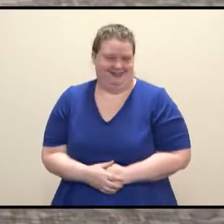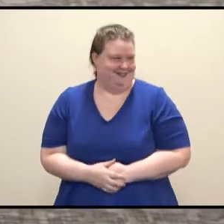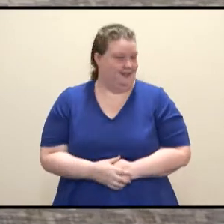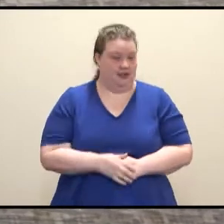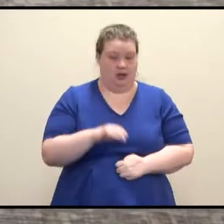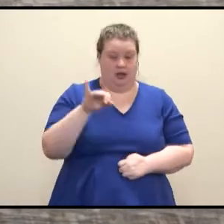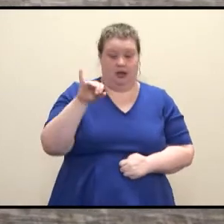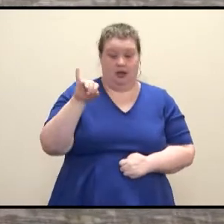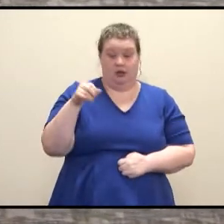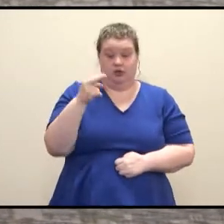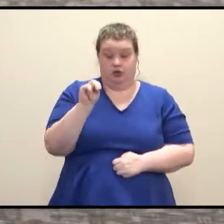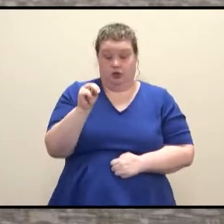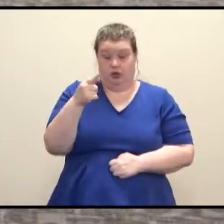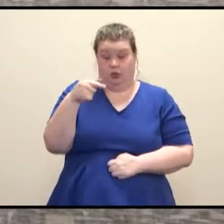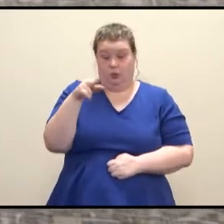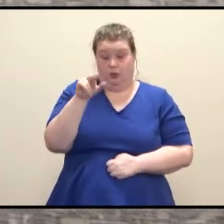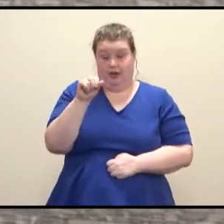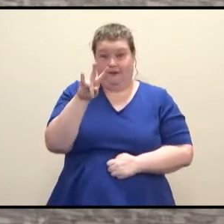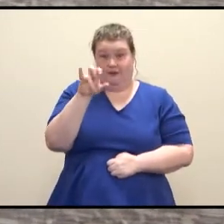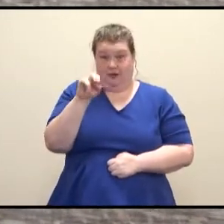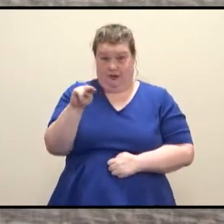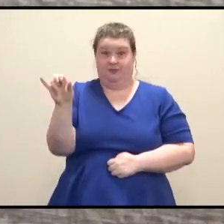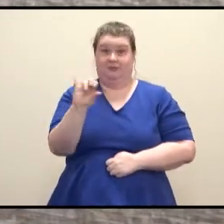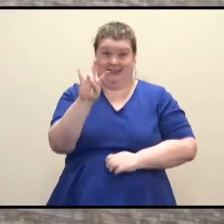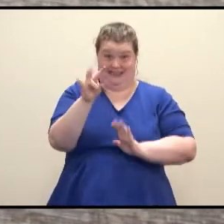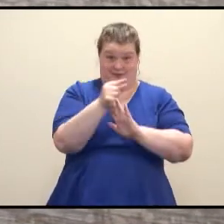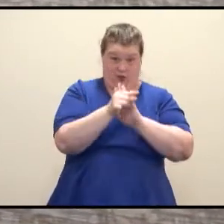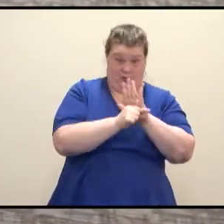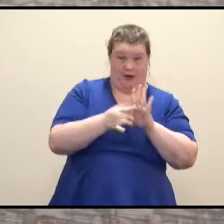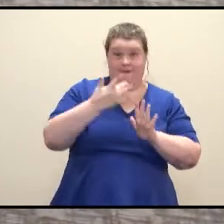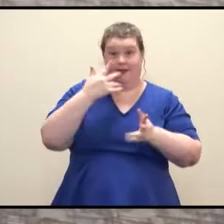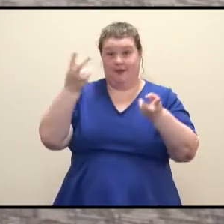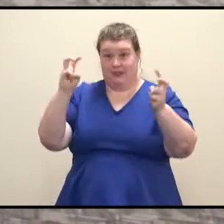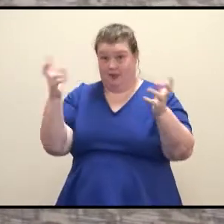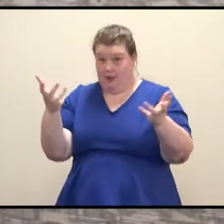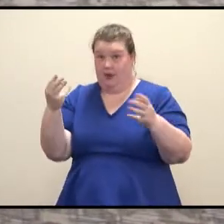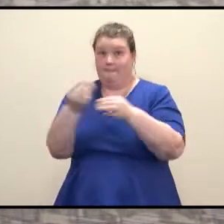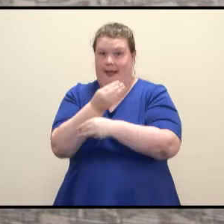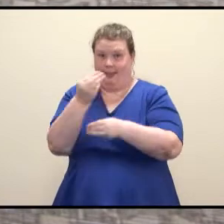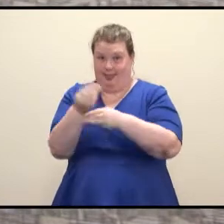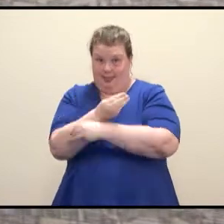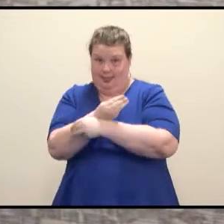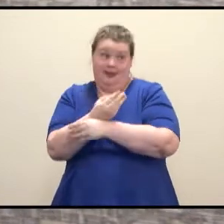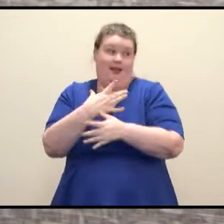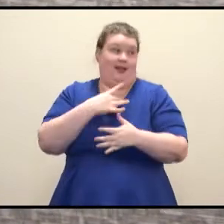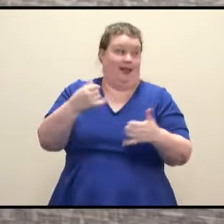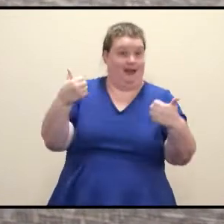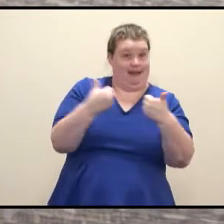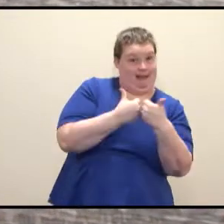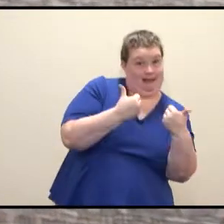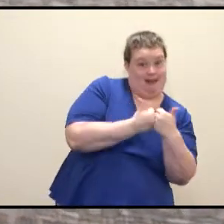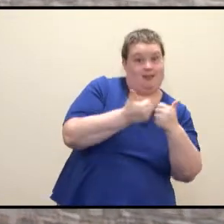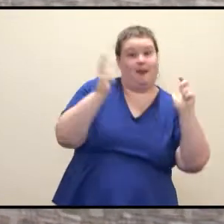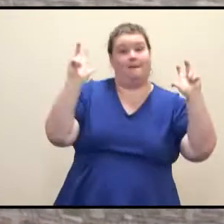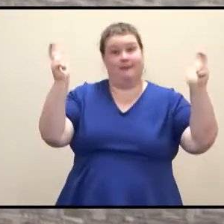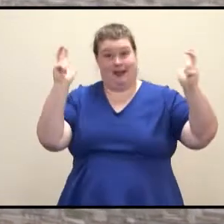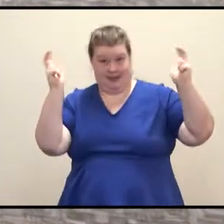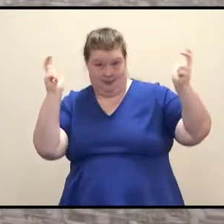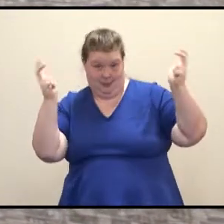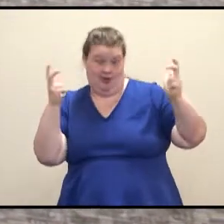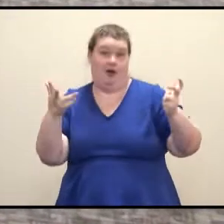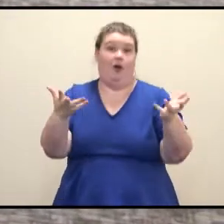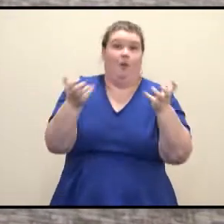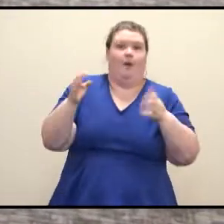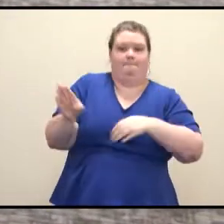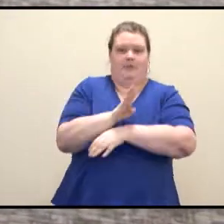John Quavion is also in 7th grade, and his favorite subject is math, and he likes to play games and basketball. He also wants to be a